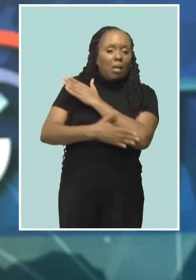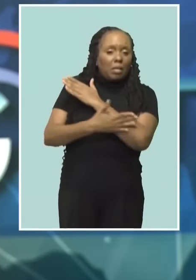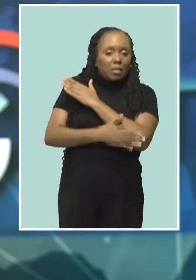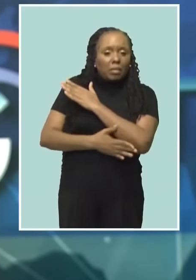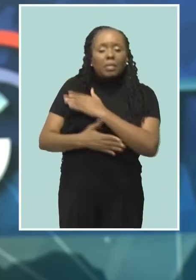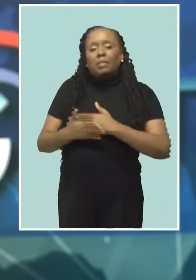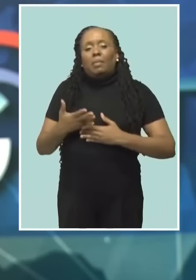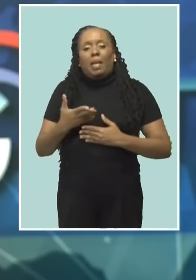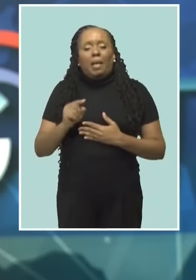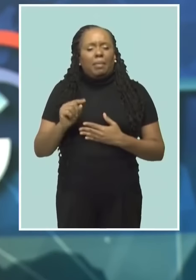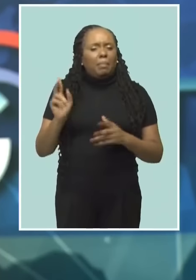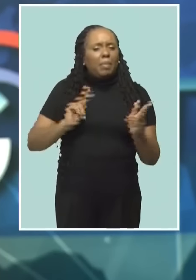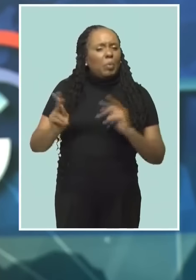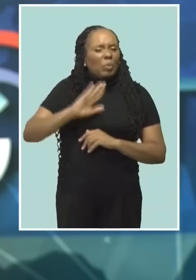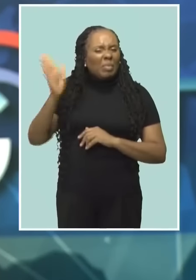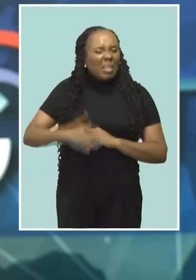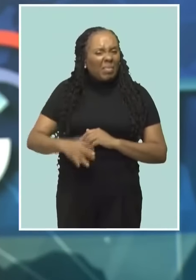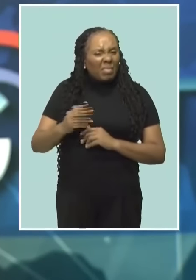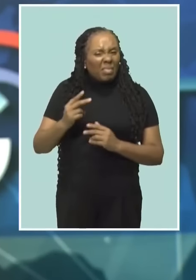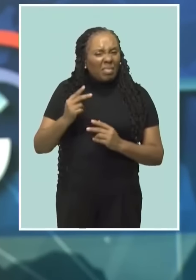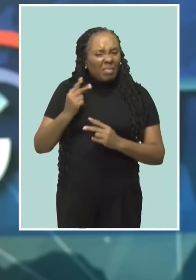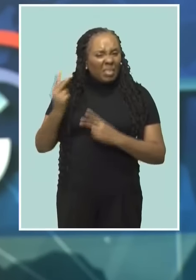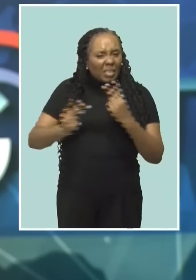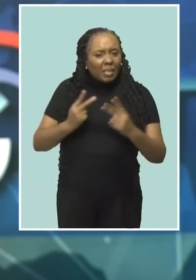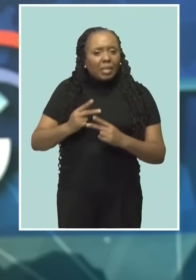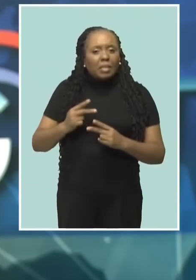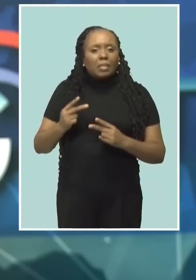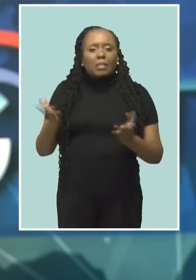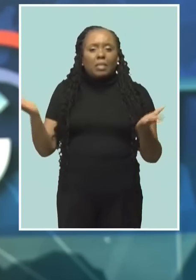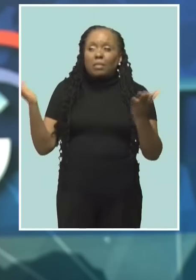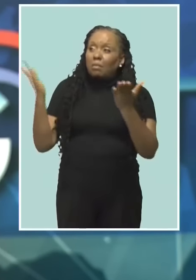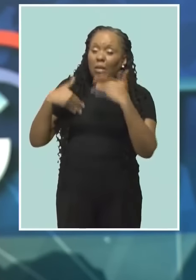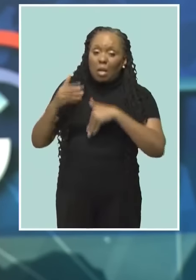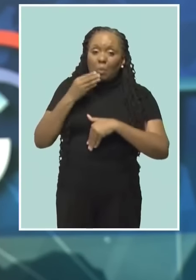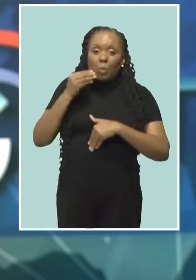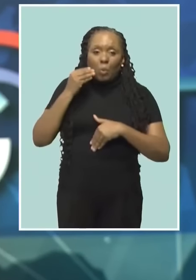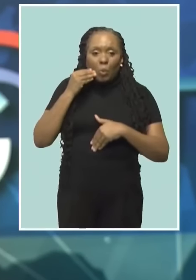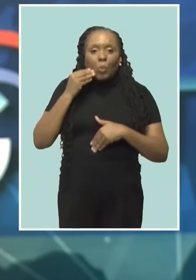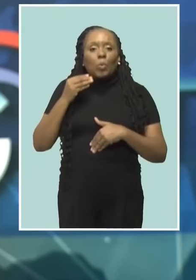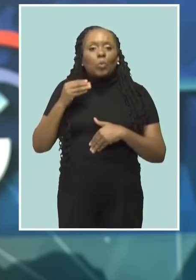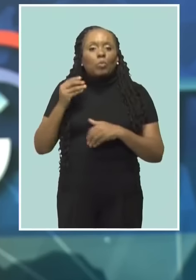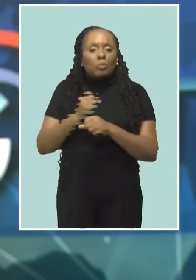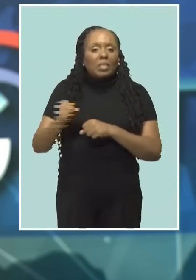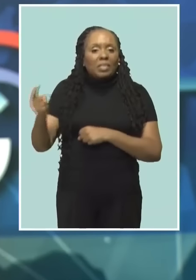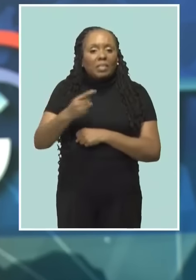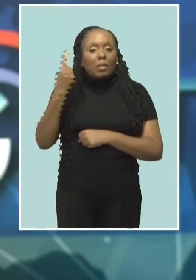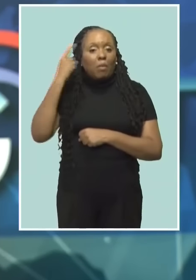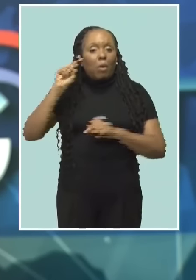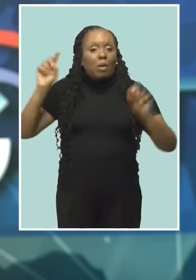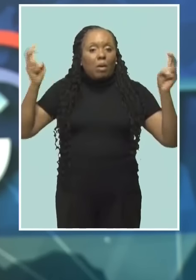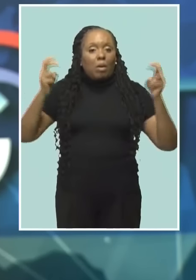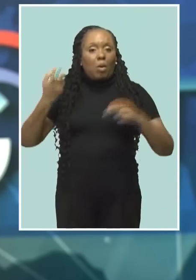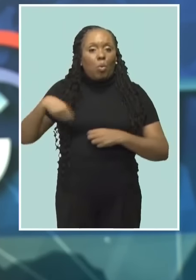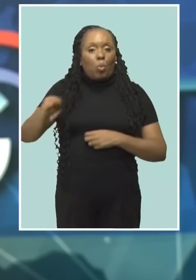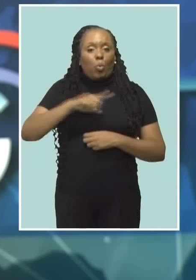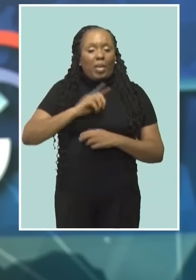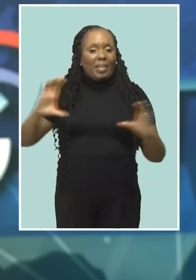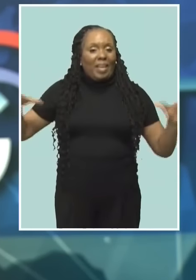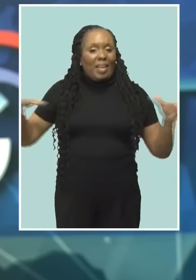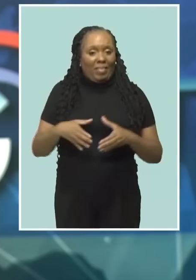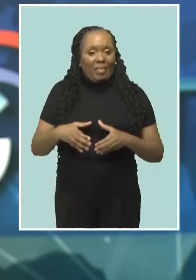first-time guests to come and experience Regathering 2025, a year of cultural celebration. Chief Executive Officer